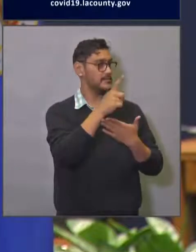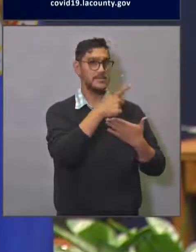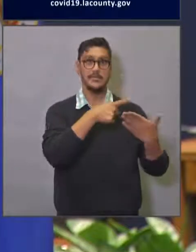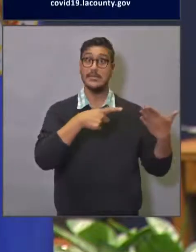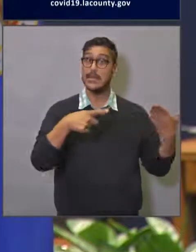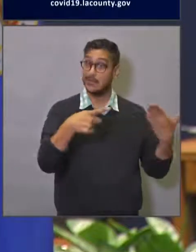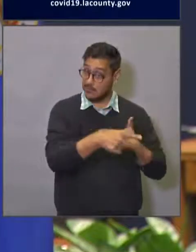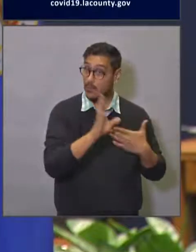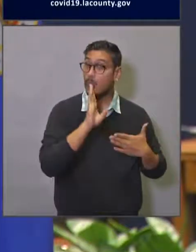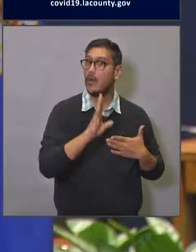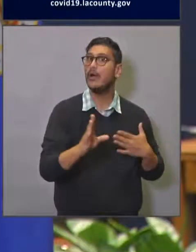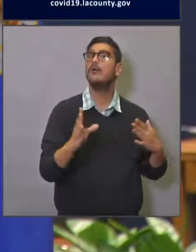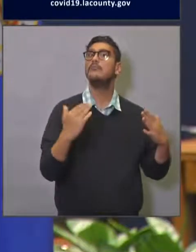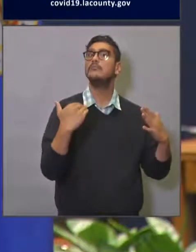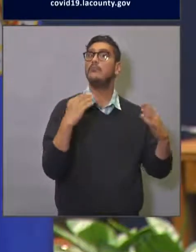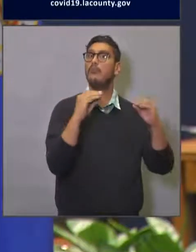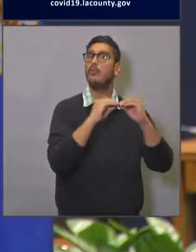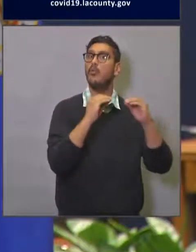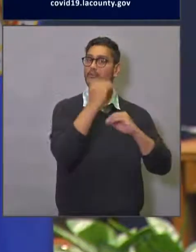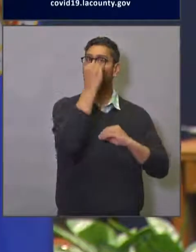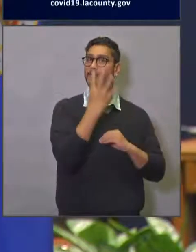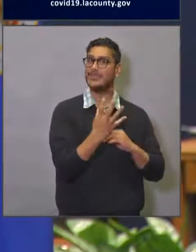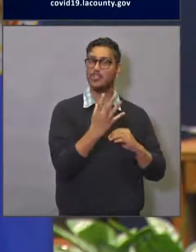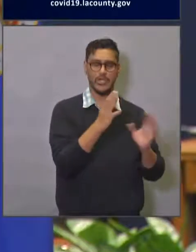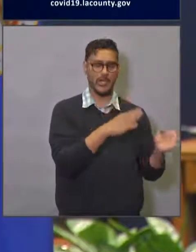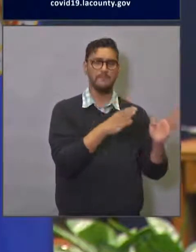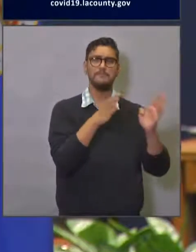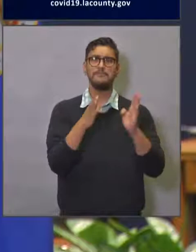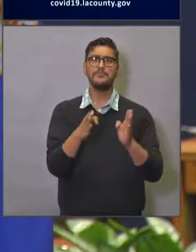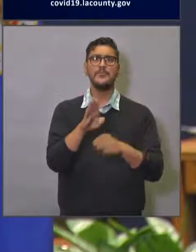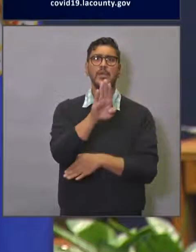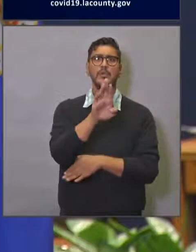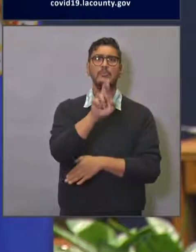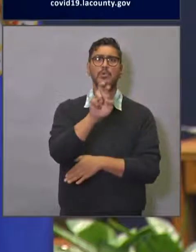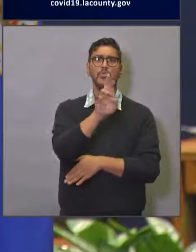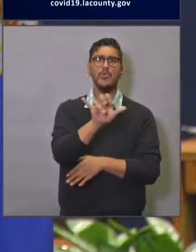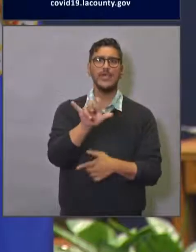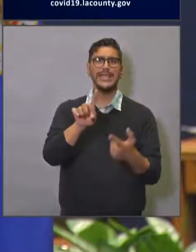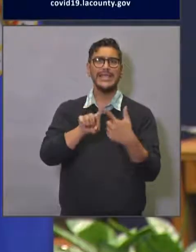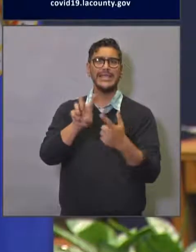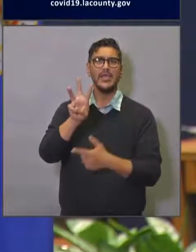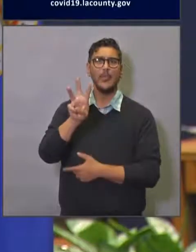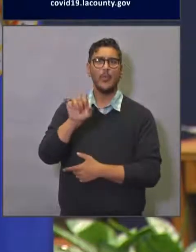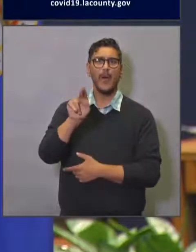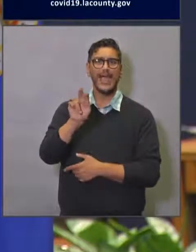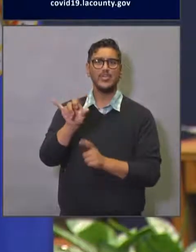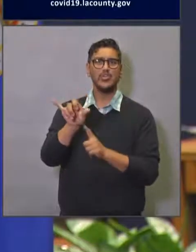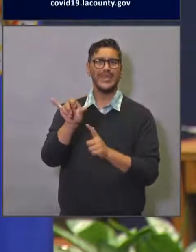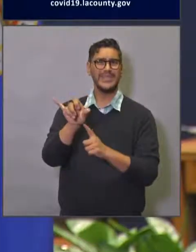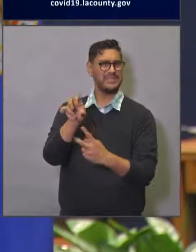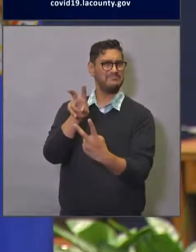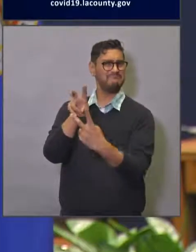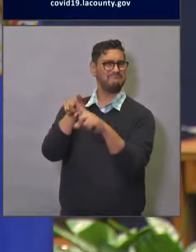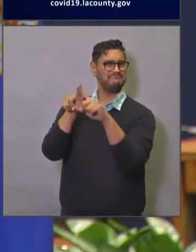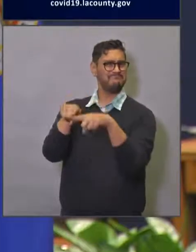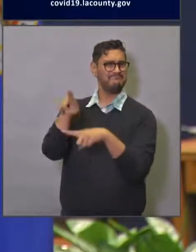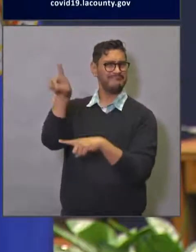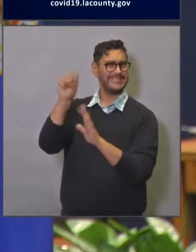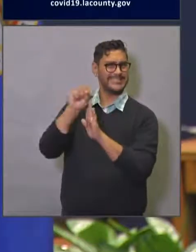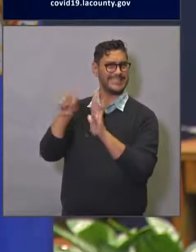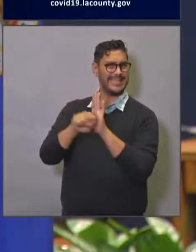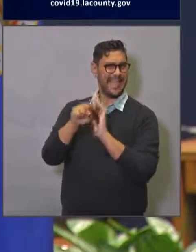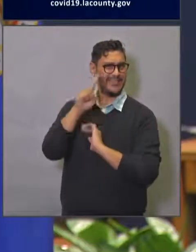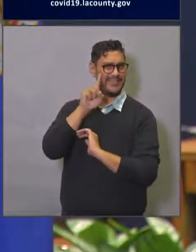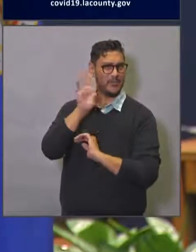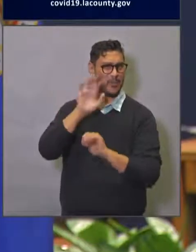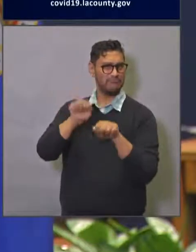the brewery, it's aligning the brewery and wineries. It's aligning with the state, and I think the public health order will come out on Friday regarding that. But it's going to be